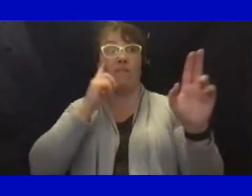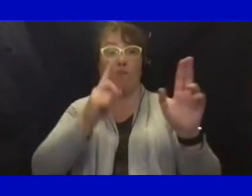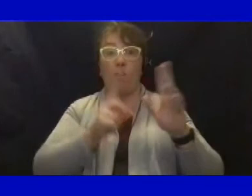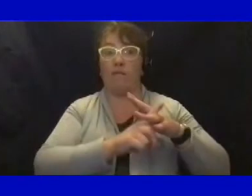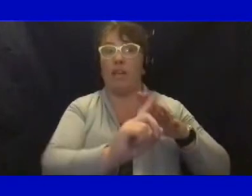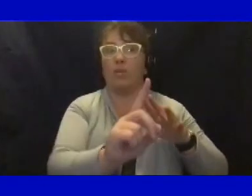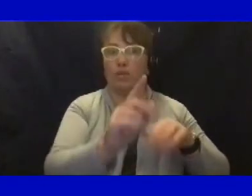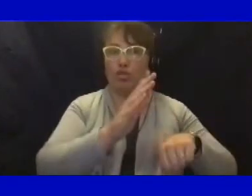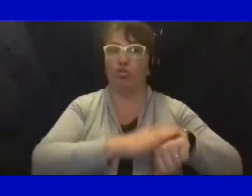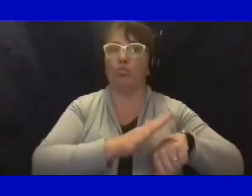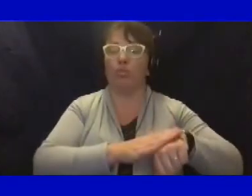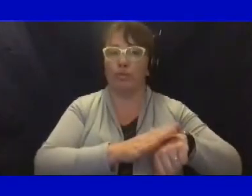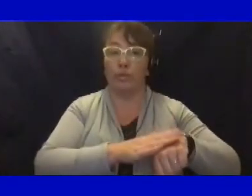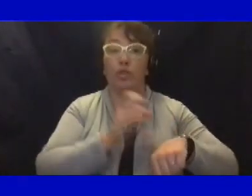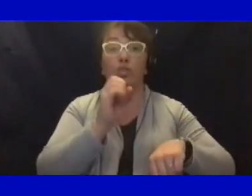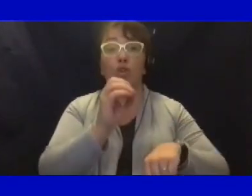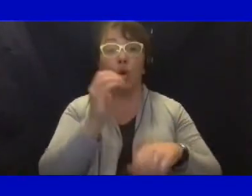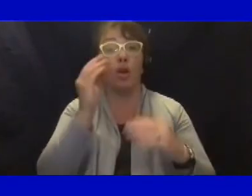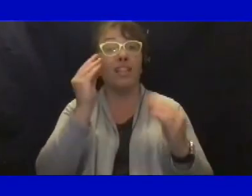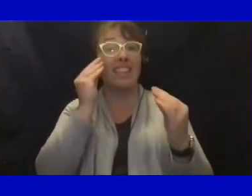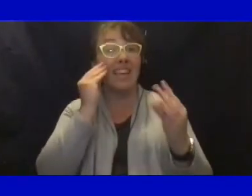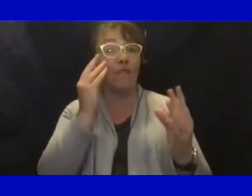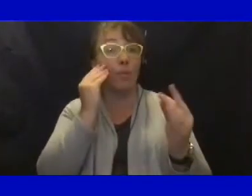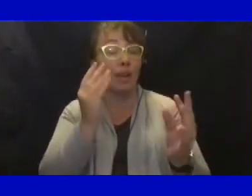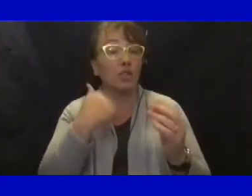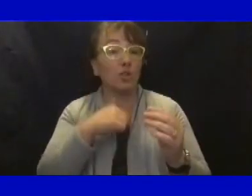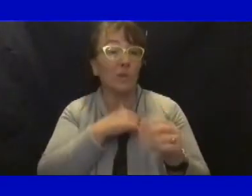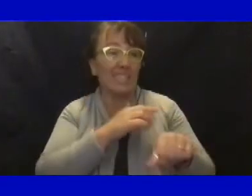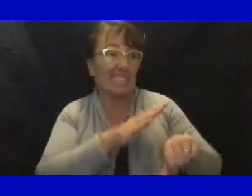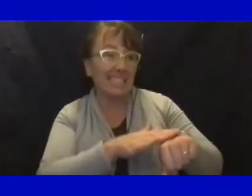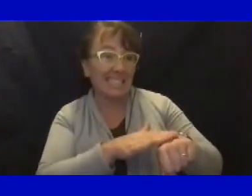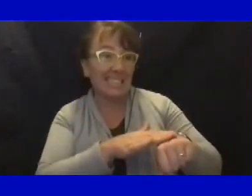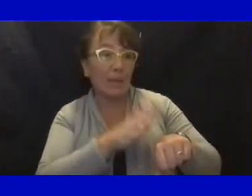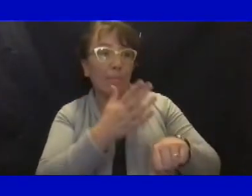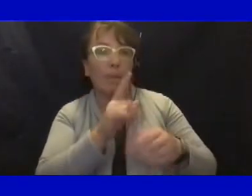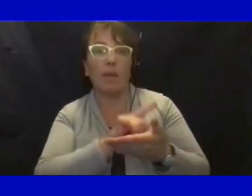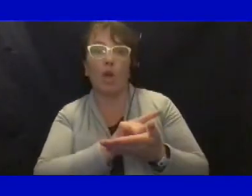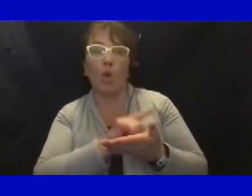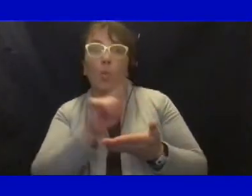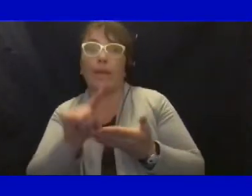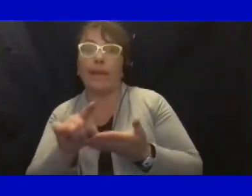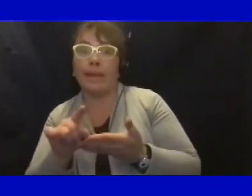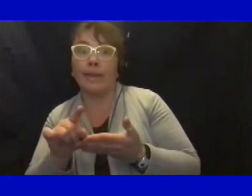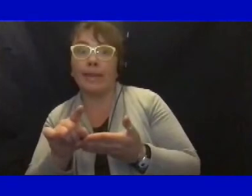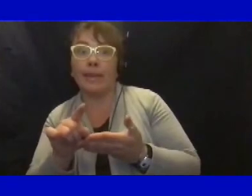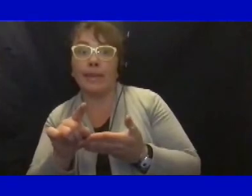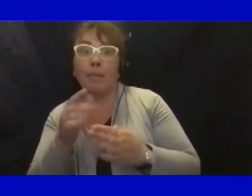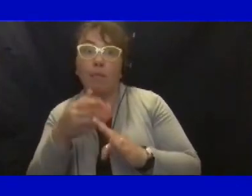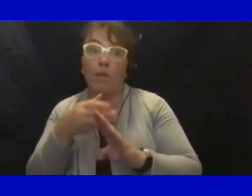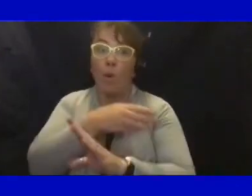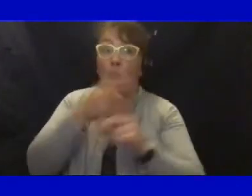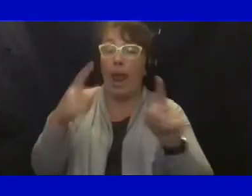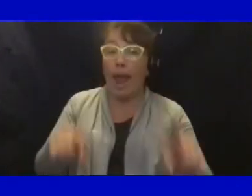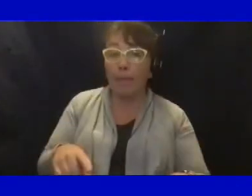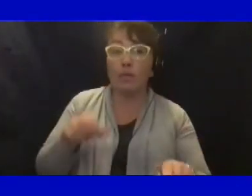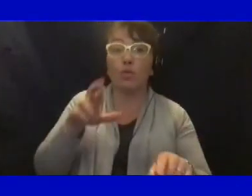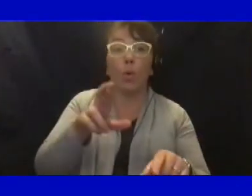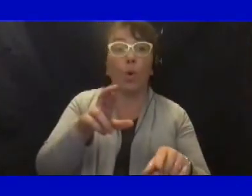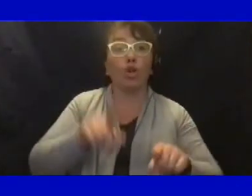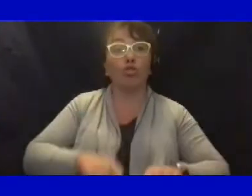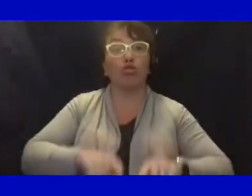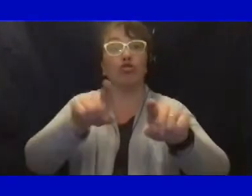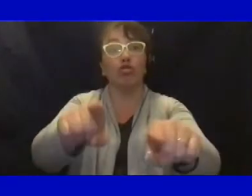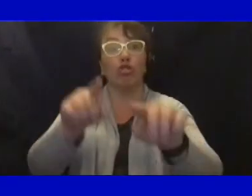them starts sometimes a week to 10 days before, and then goes all the way up to when it's raining or even after it's